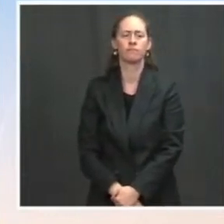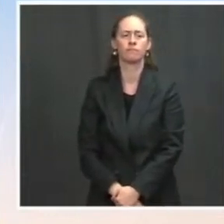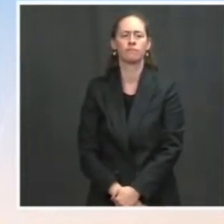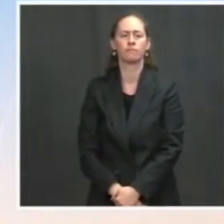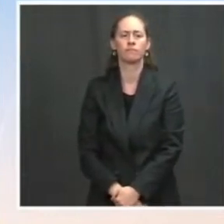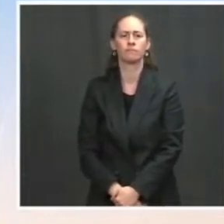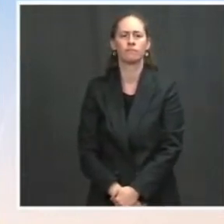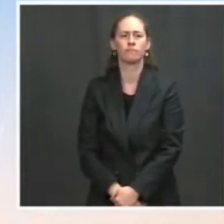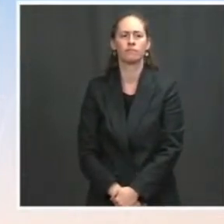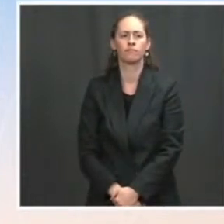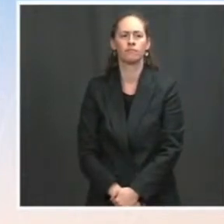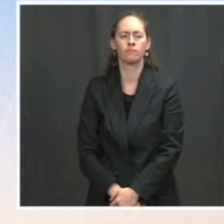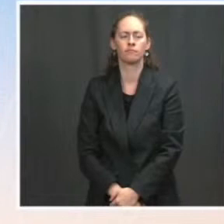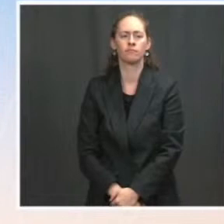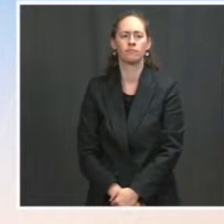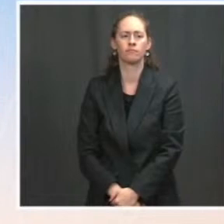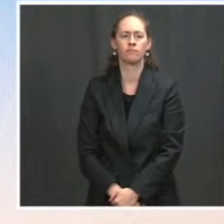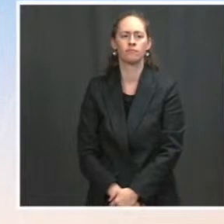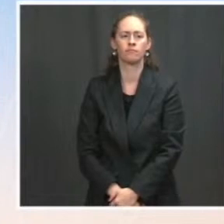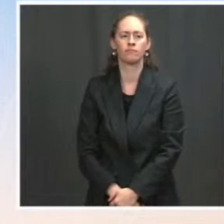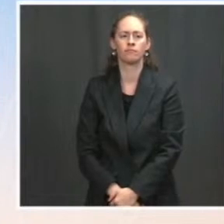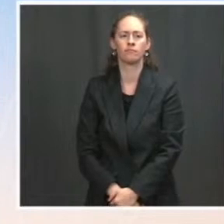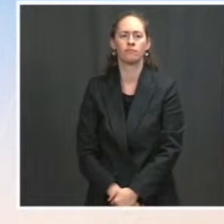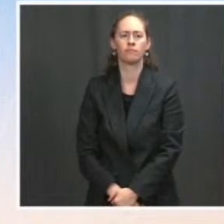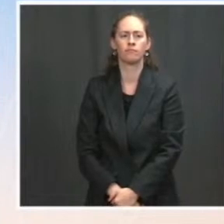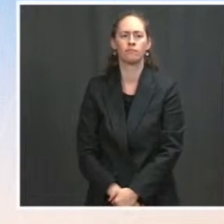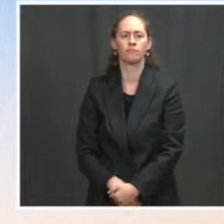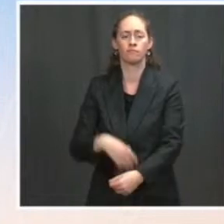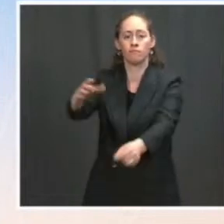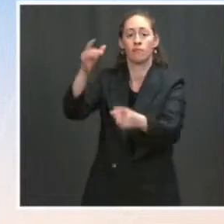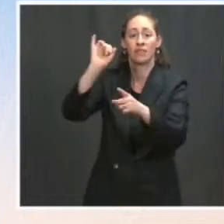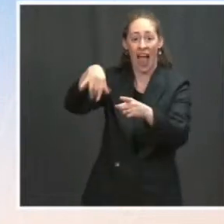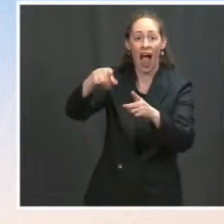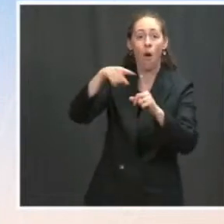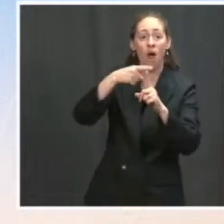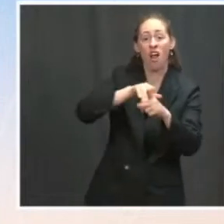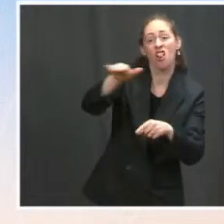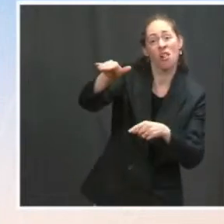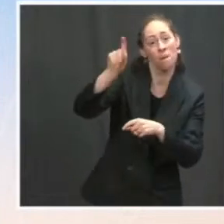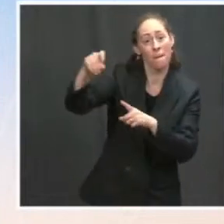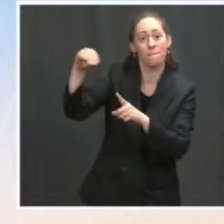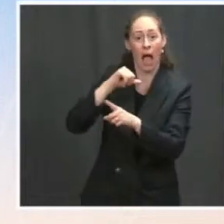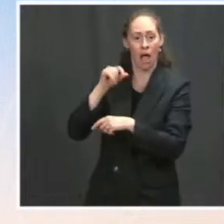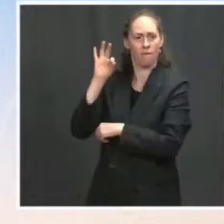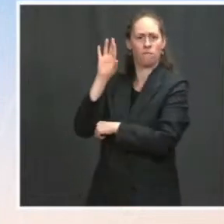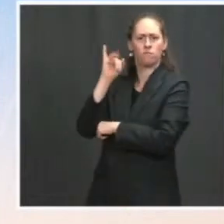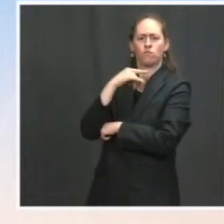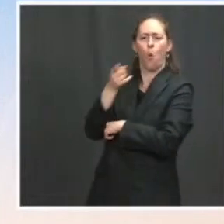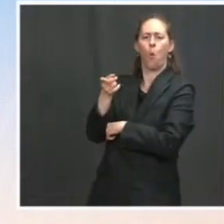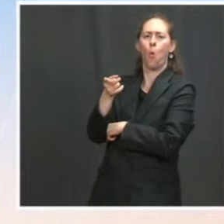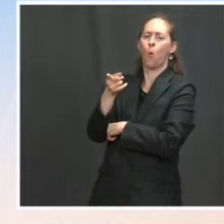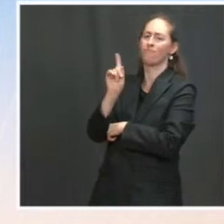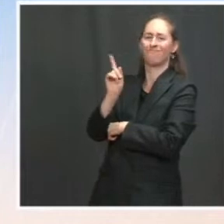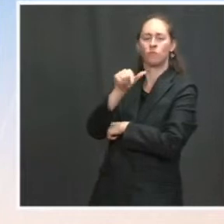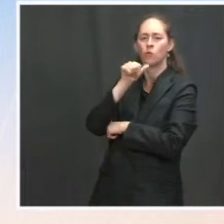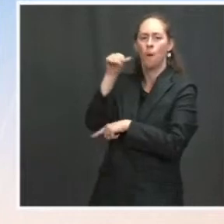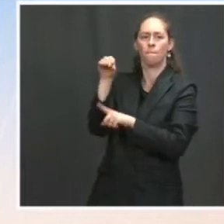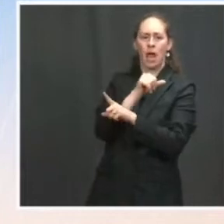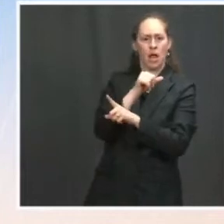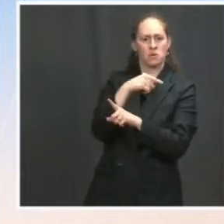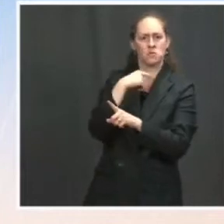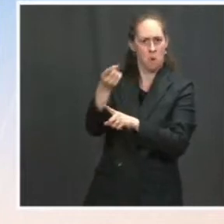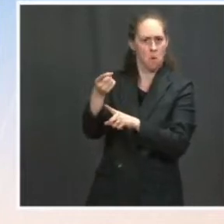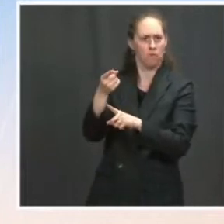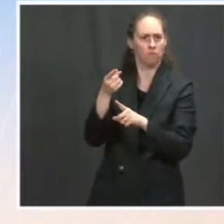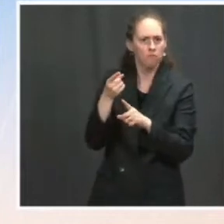people not to pay it. I didn't quite hear you say that, so I wondered whether or not you were reconsidering the advice the FBI